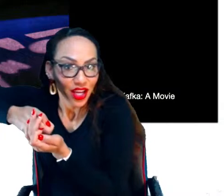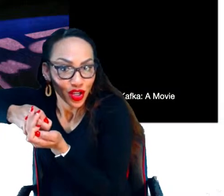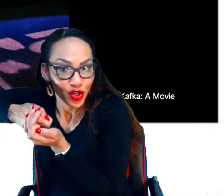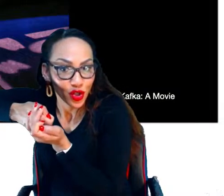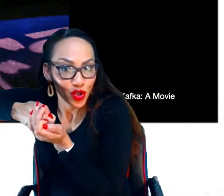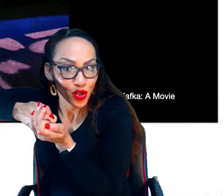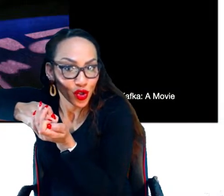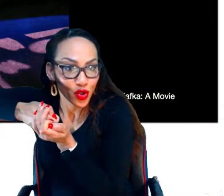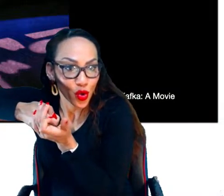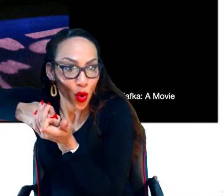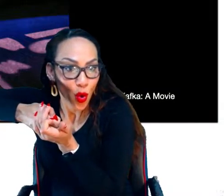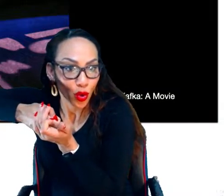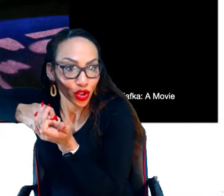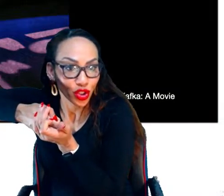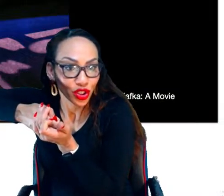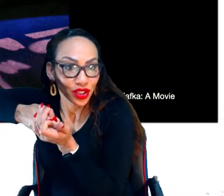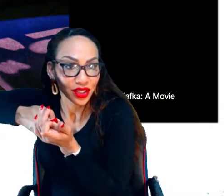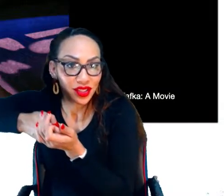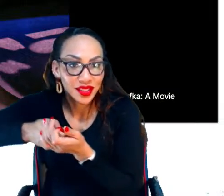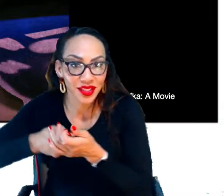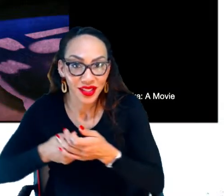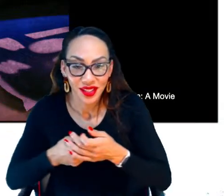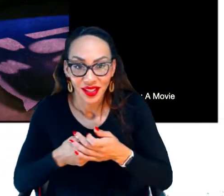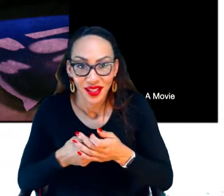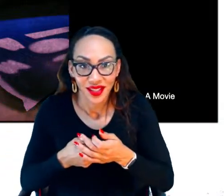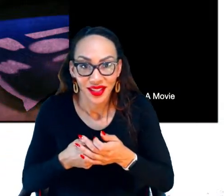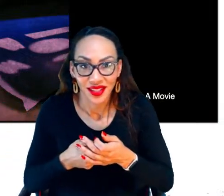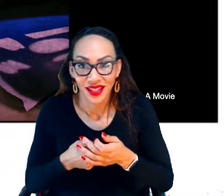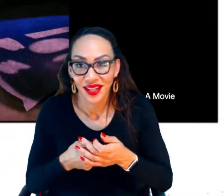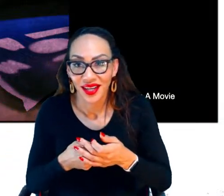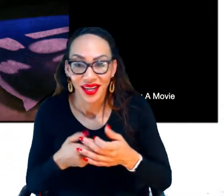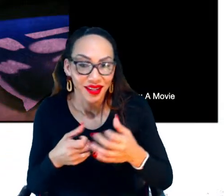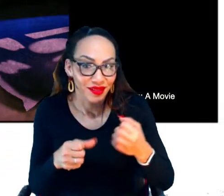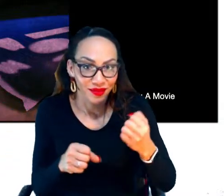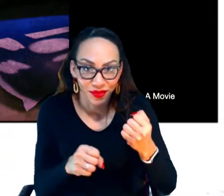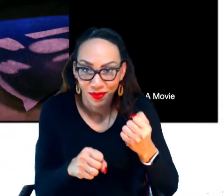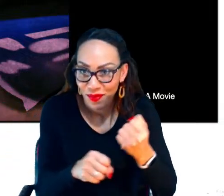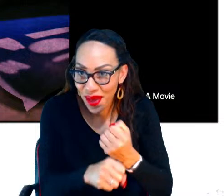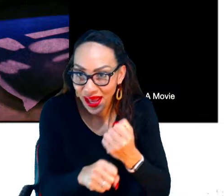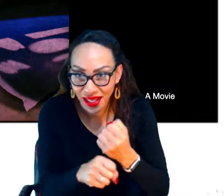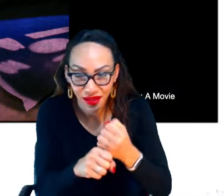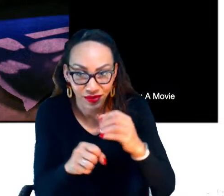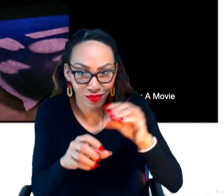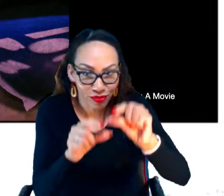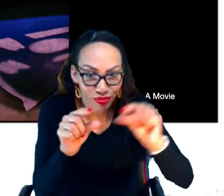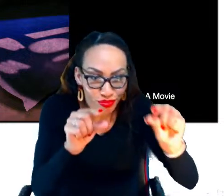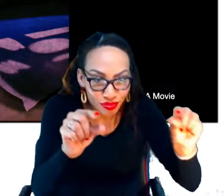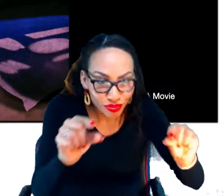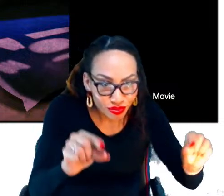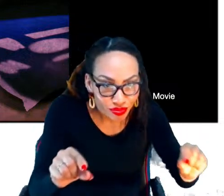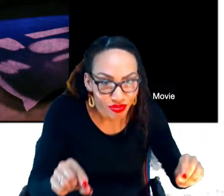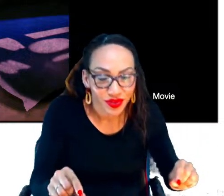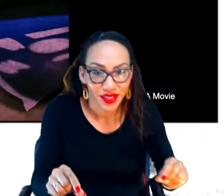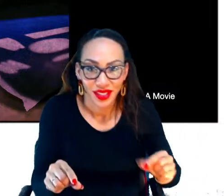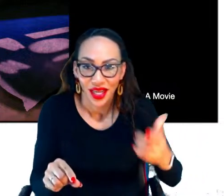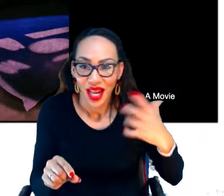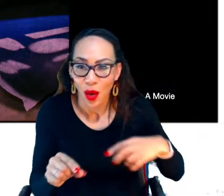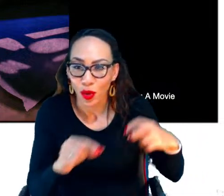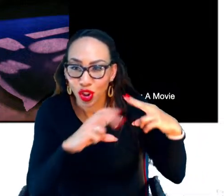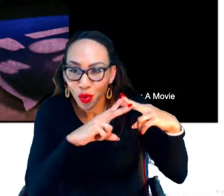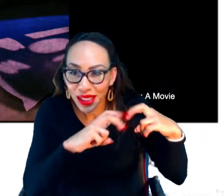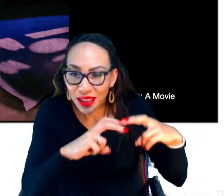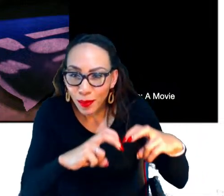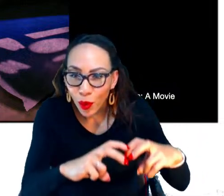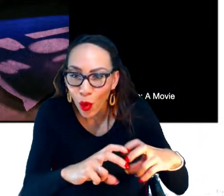it there. And I've made little short films of that, and I'd quite like to sort of explore that in the future. And I'm thinking